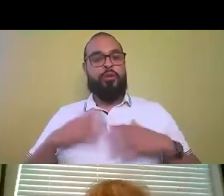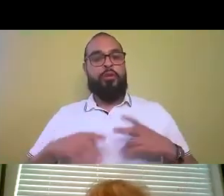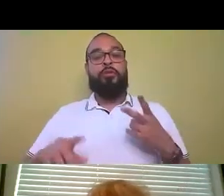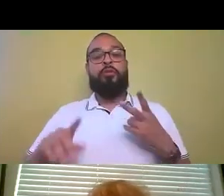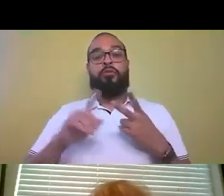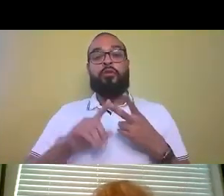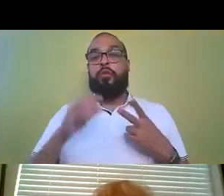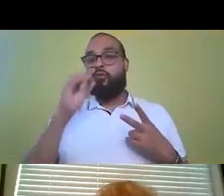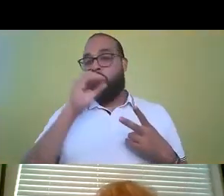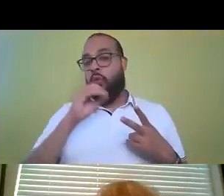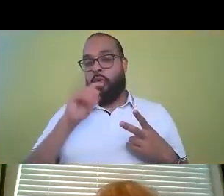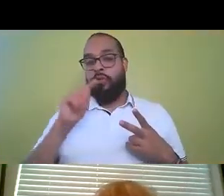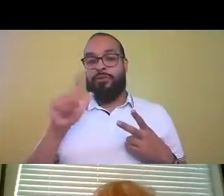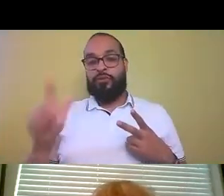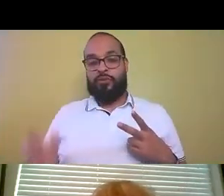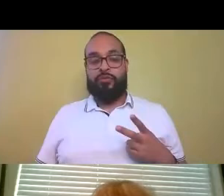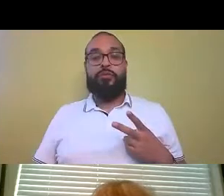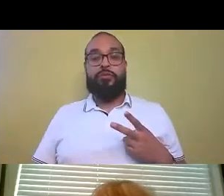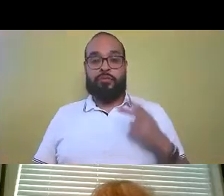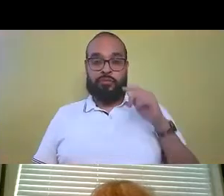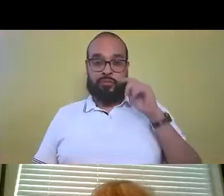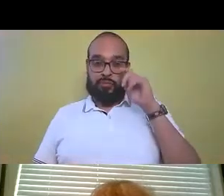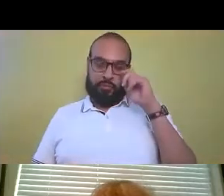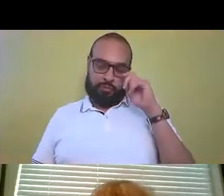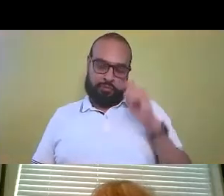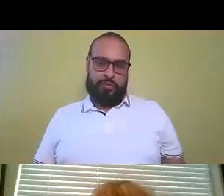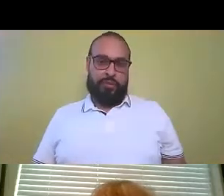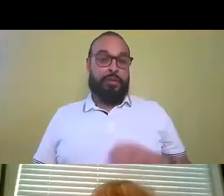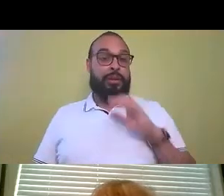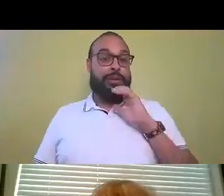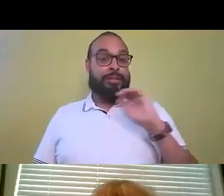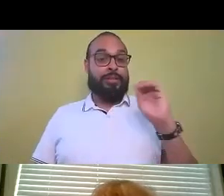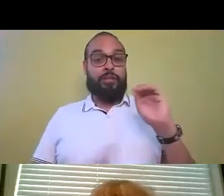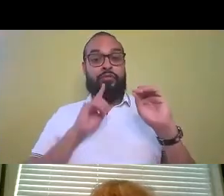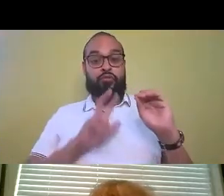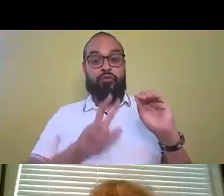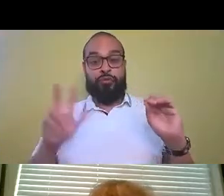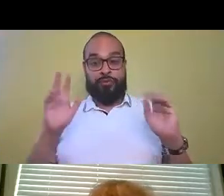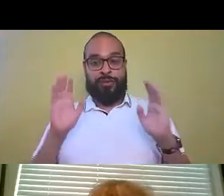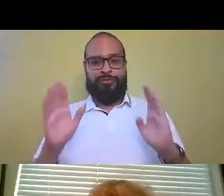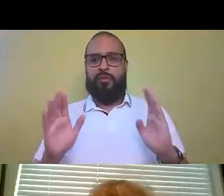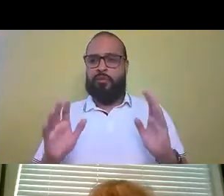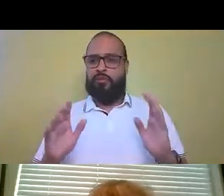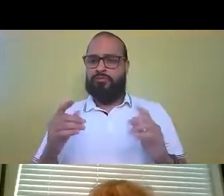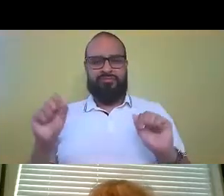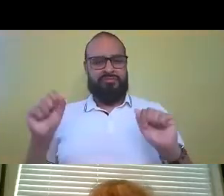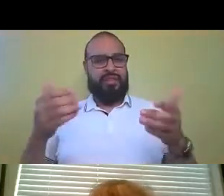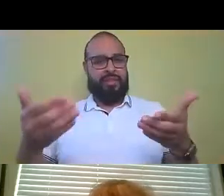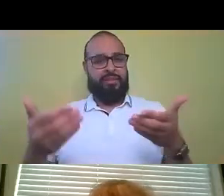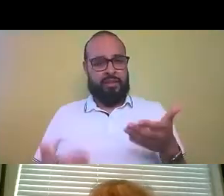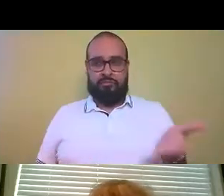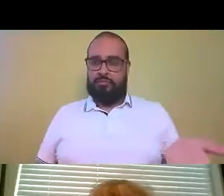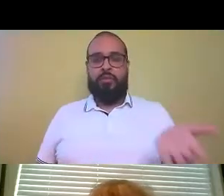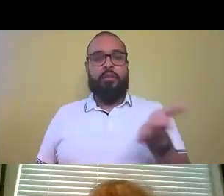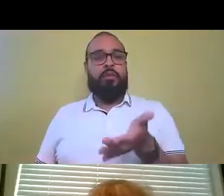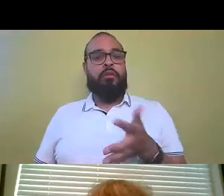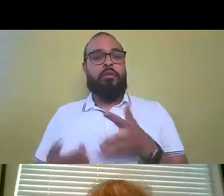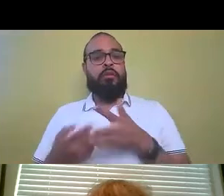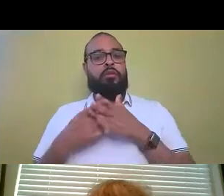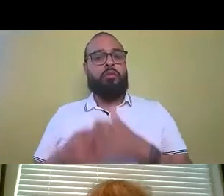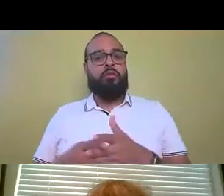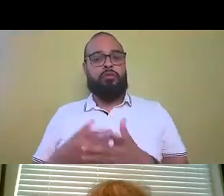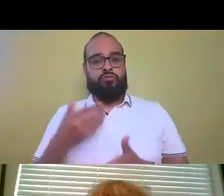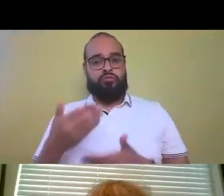tools, and then the child, the 0 to 3 child, can always be invited to move into a pattern of other